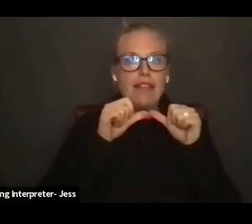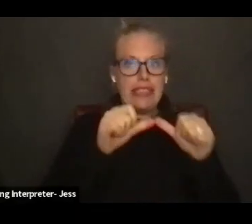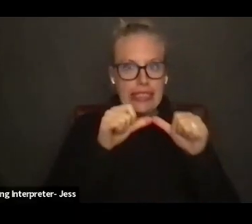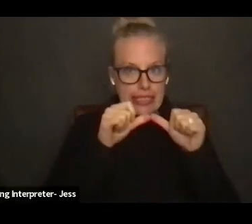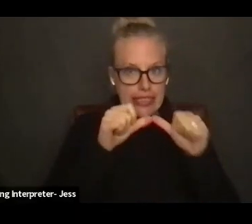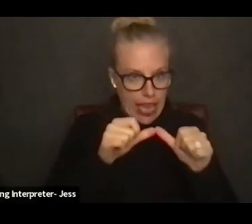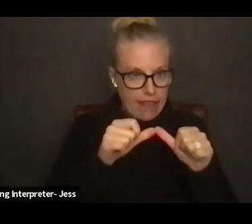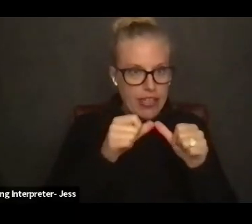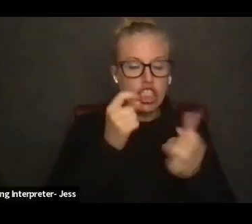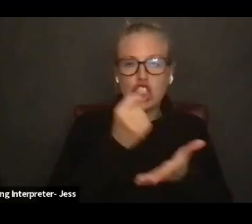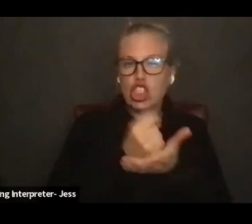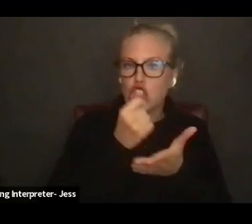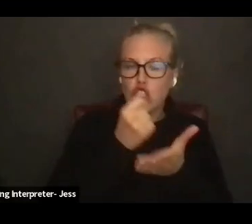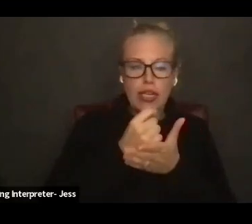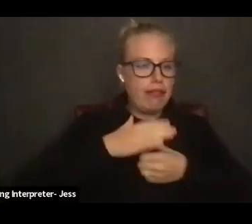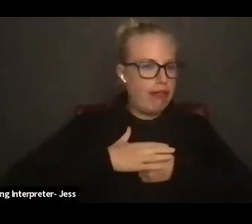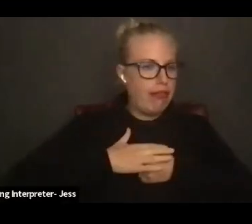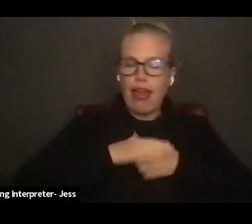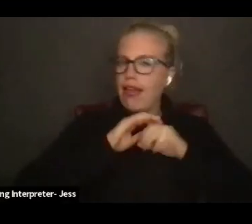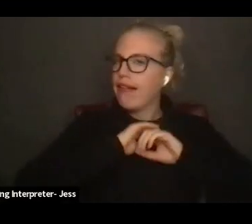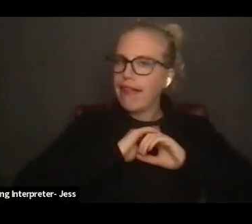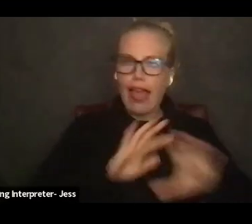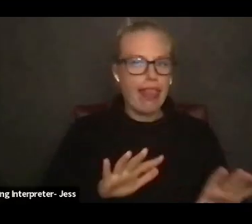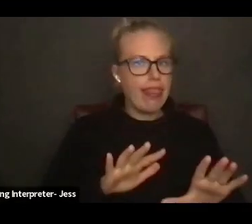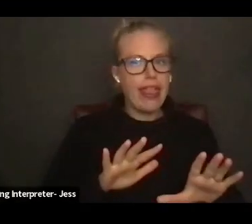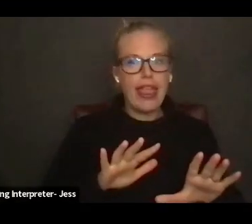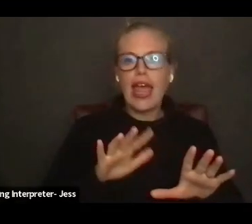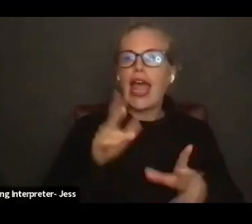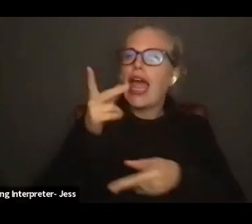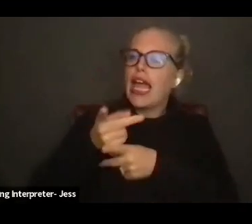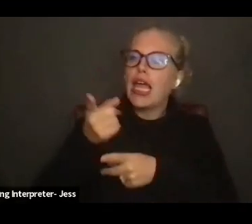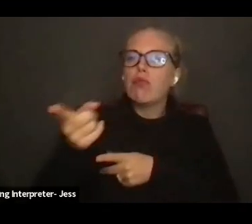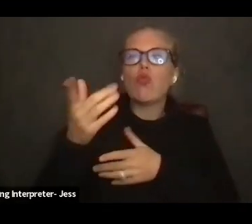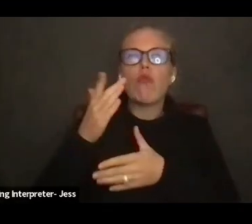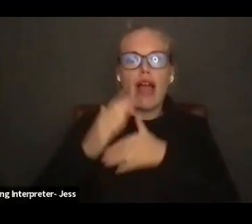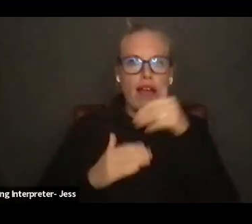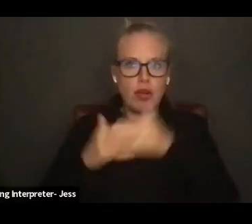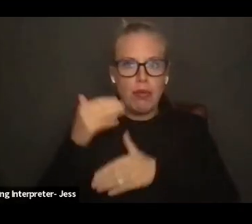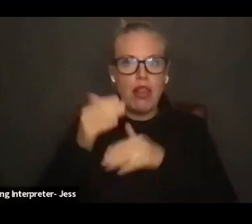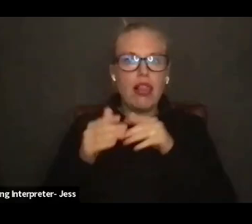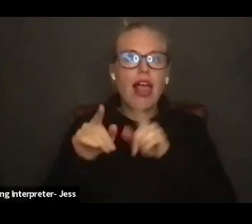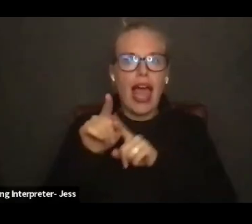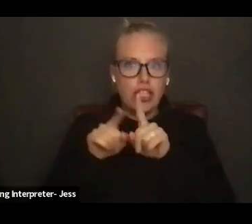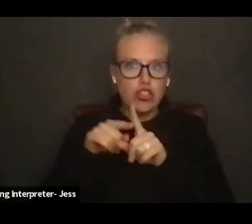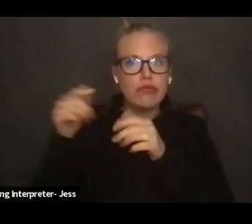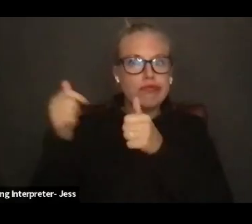they're not going to try to do CPR or anything like that. They're just going to try to keep you comfortable.